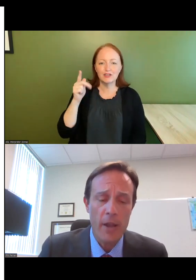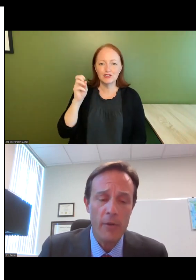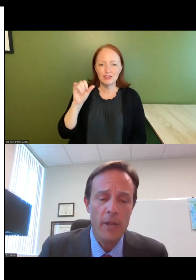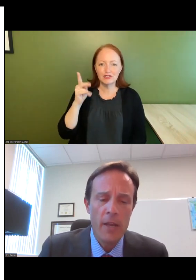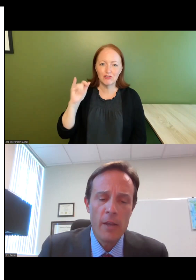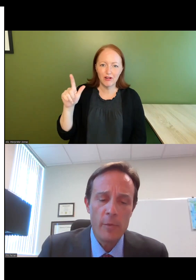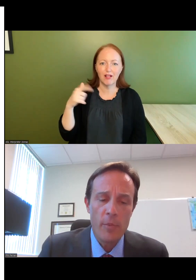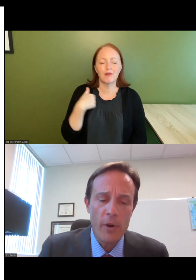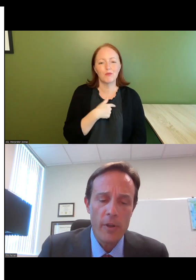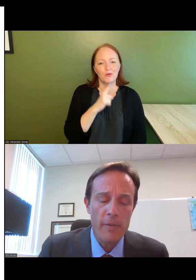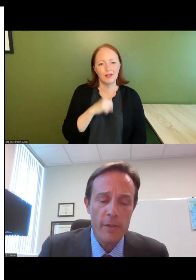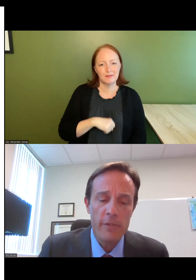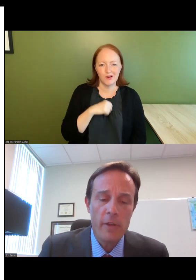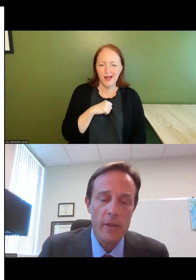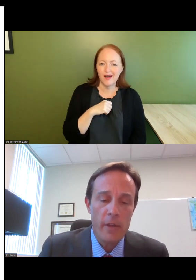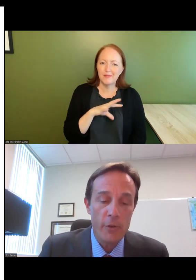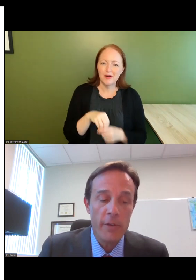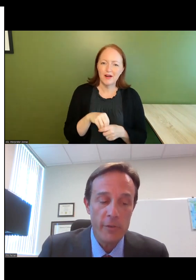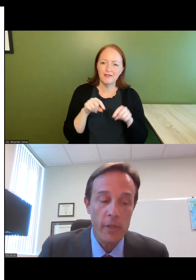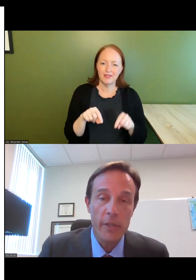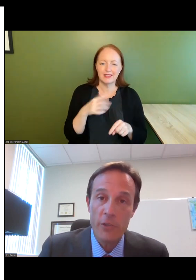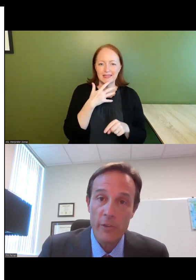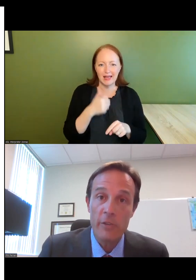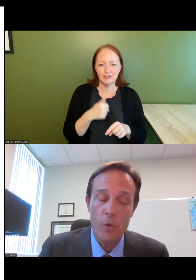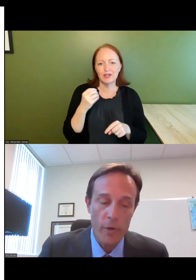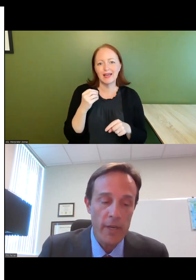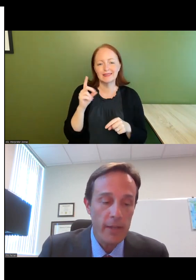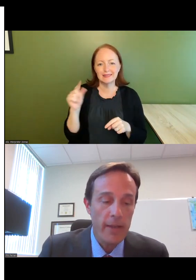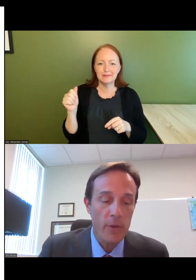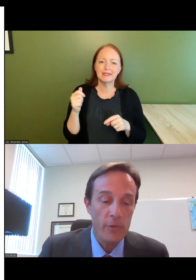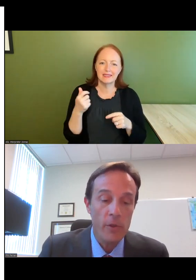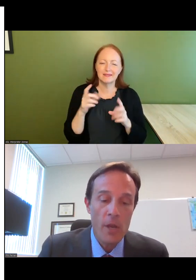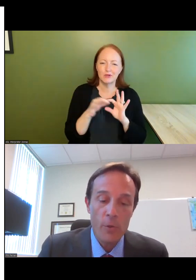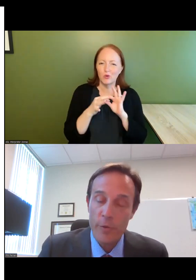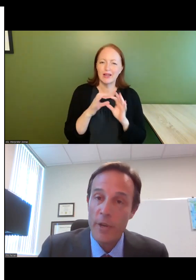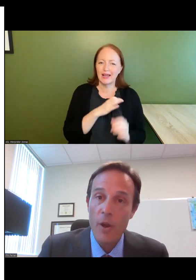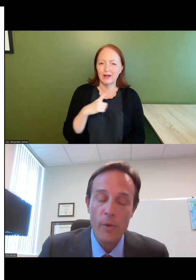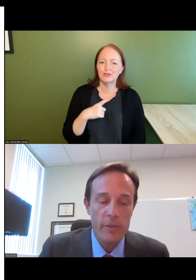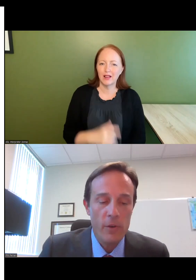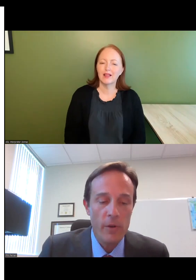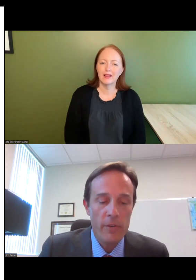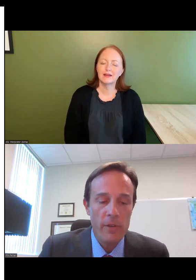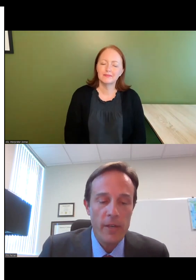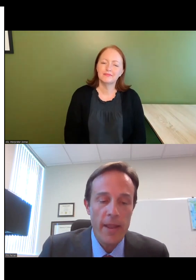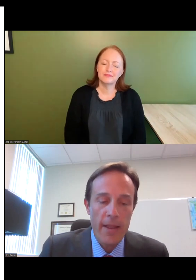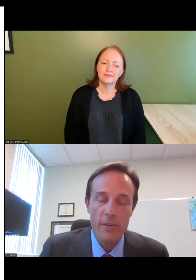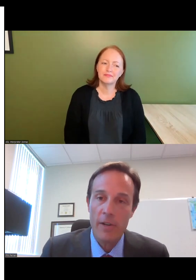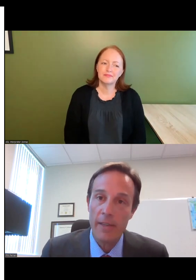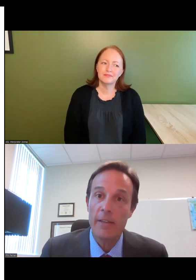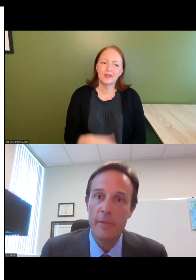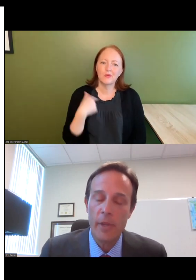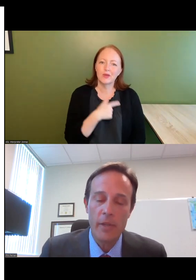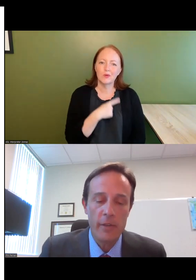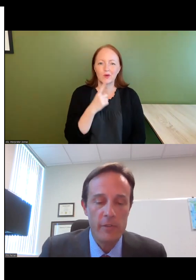very proud to be part of this Elder and Disability Justice Coordinating Council, which we know is going to enhance